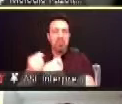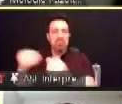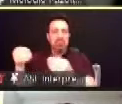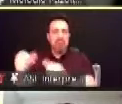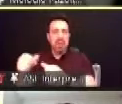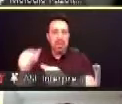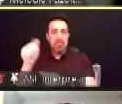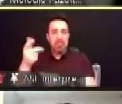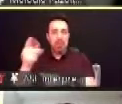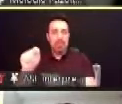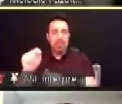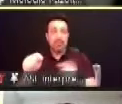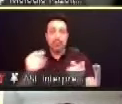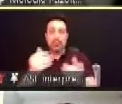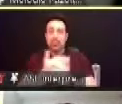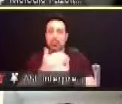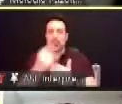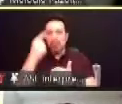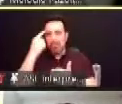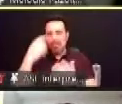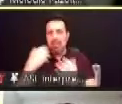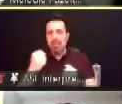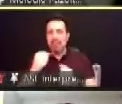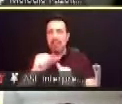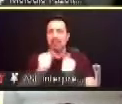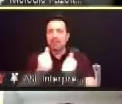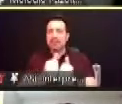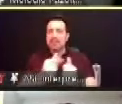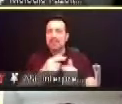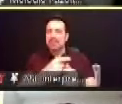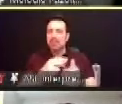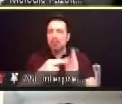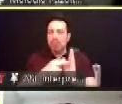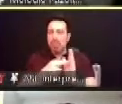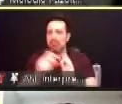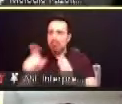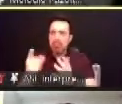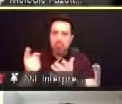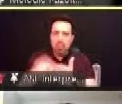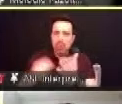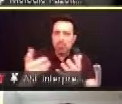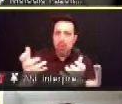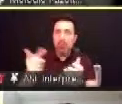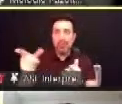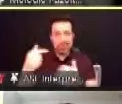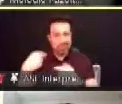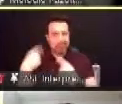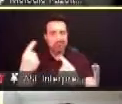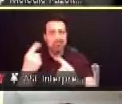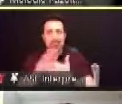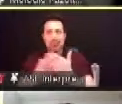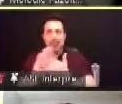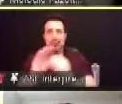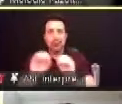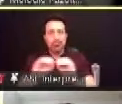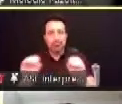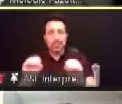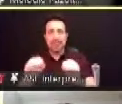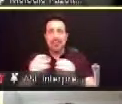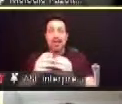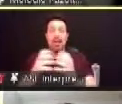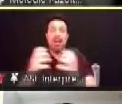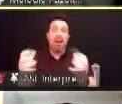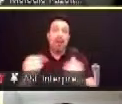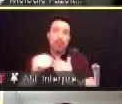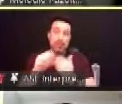health agency asked her what she needed and wanted. She had a college degree that she had worked hard to get and a lot of student debt.